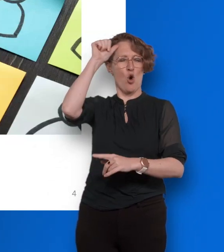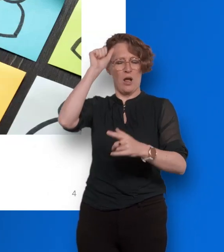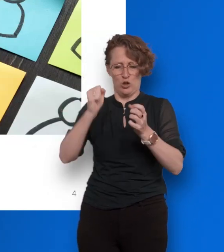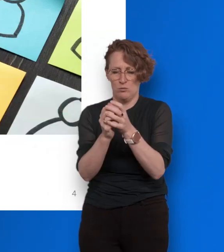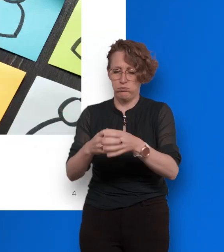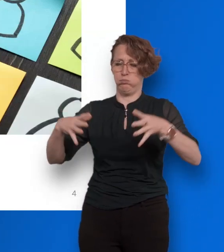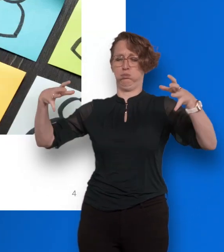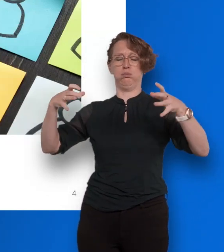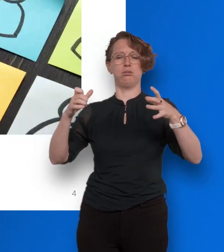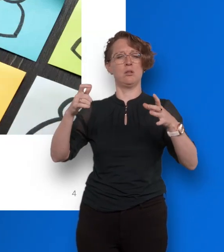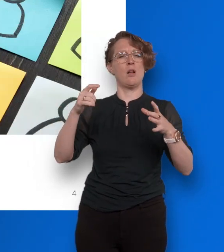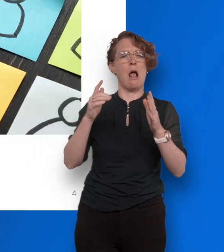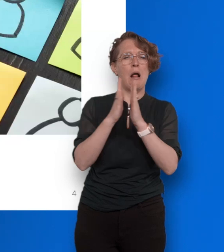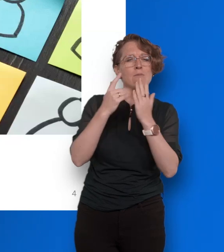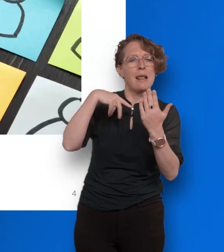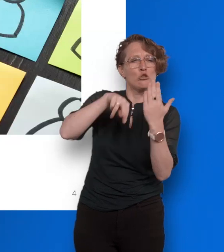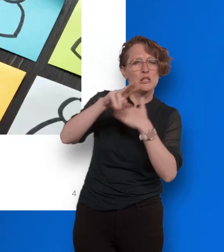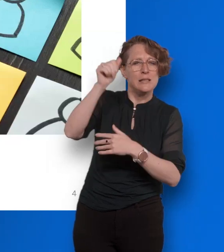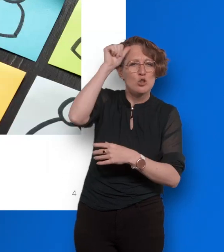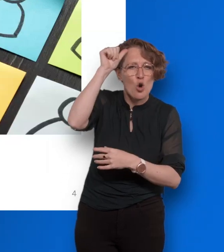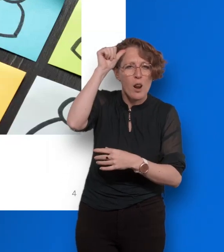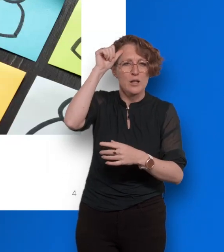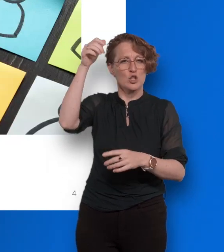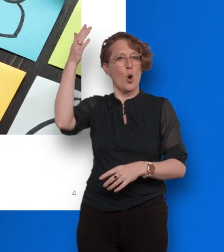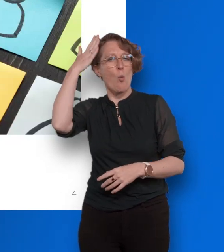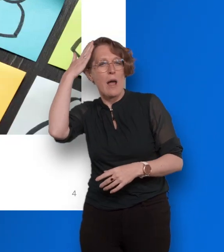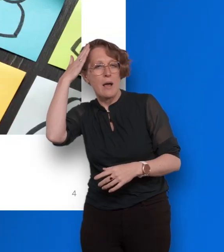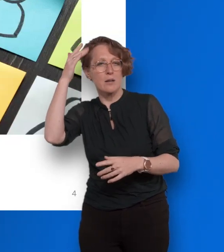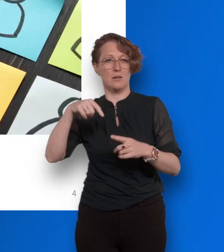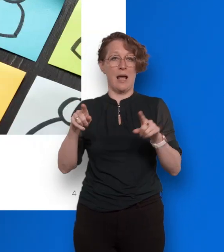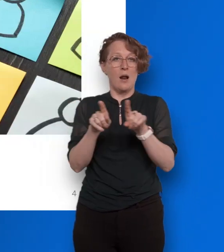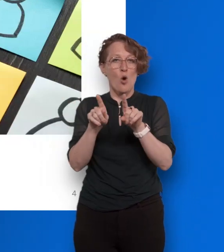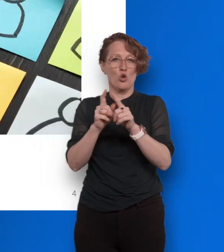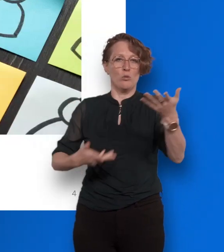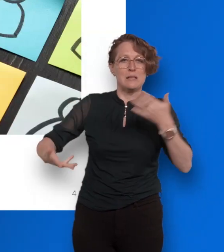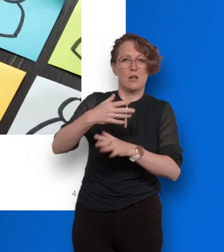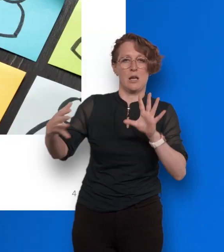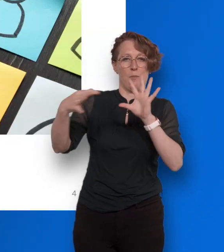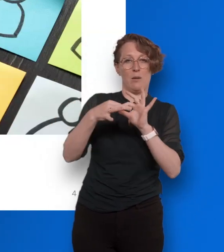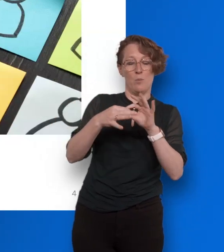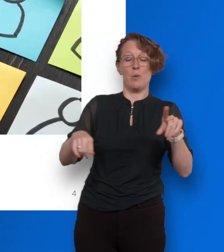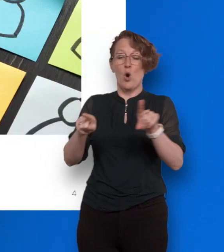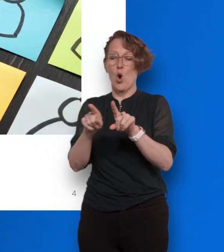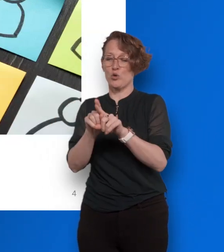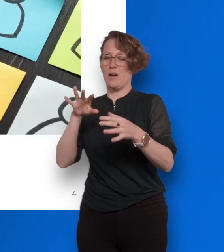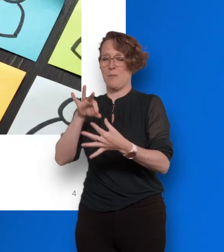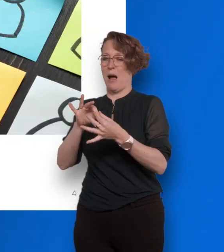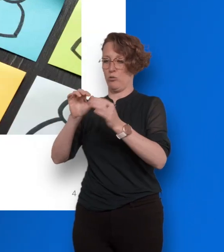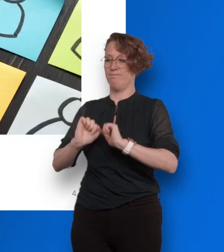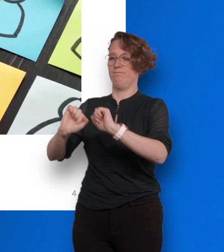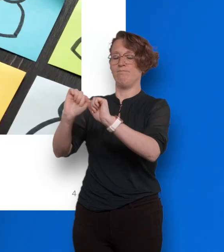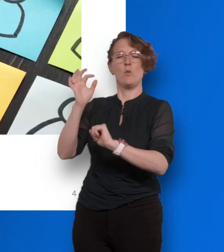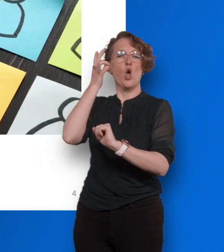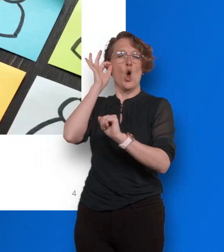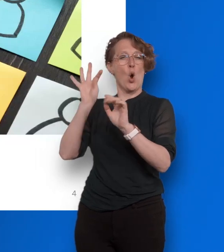awareness and literacy when assessing applications and discussing applications, but it also requires like an understanding of the experiences